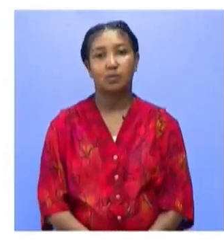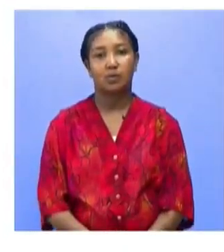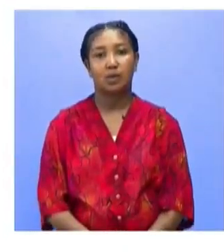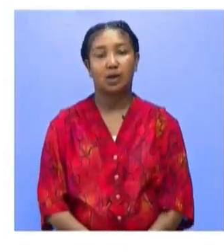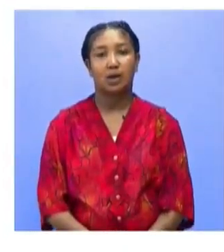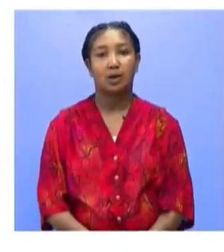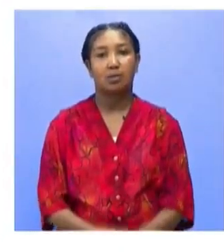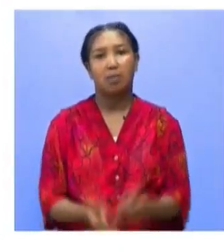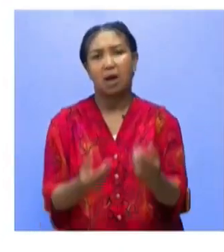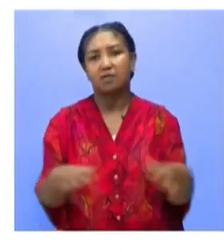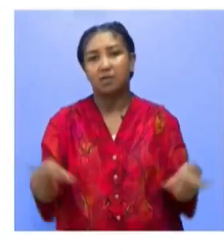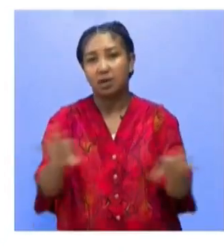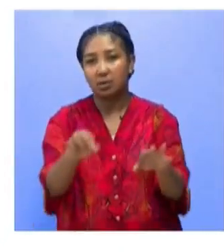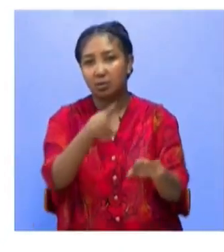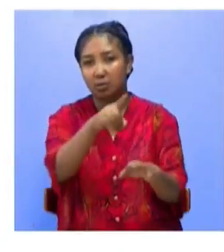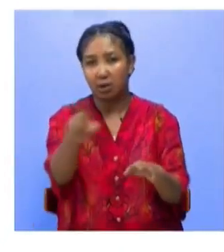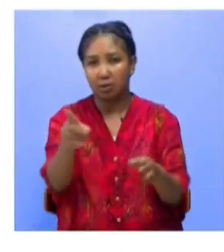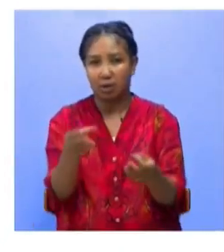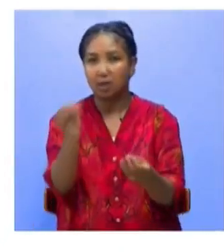Object, if necessary, it can be added.